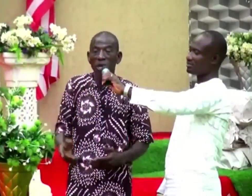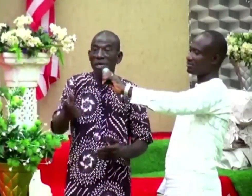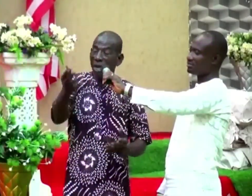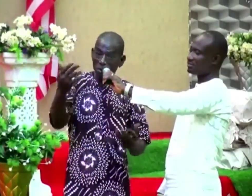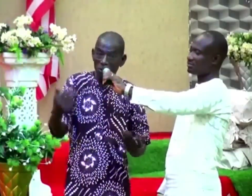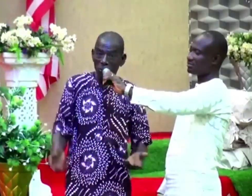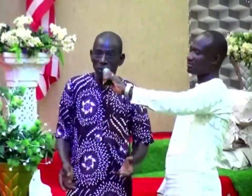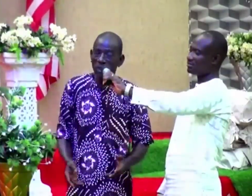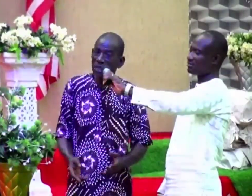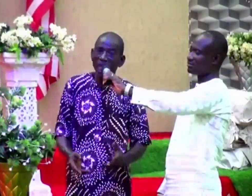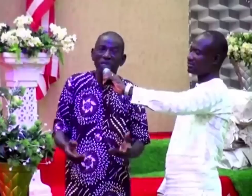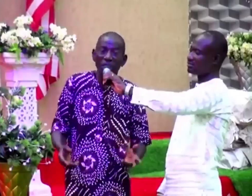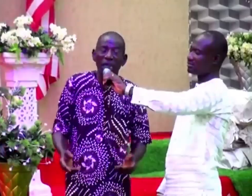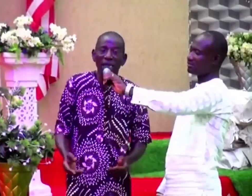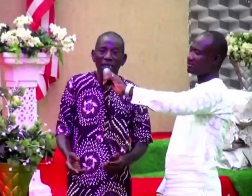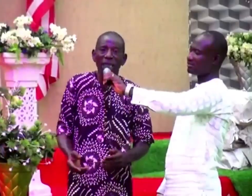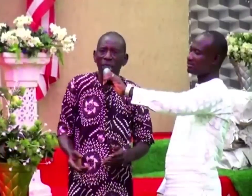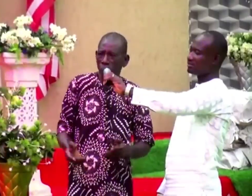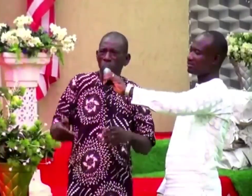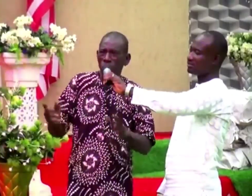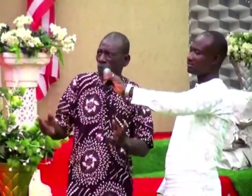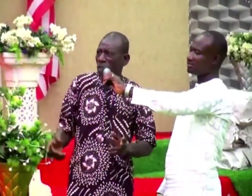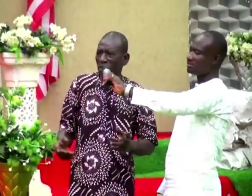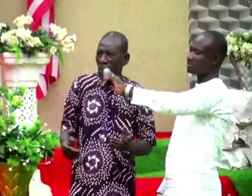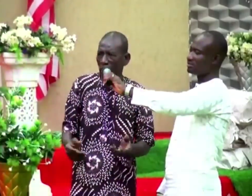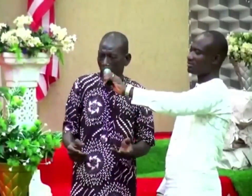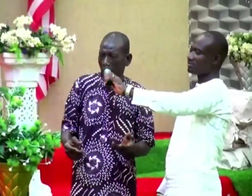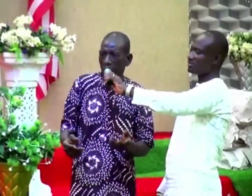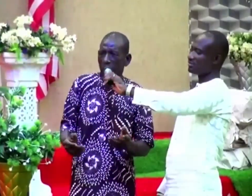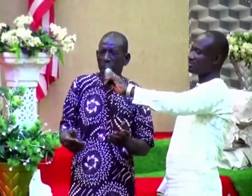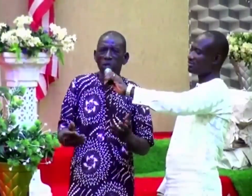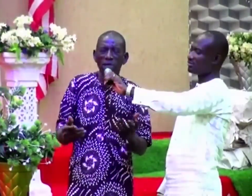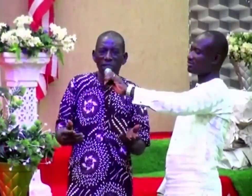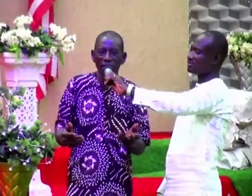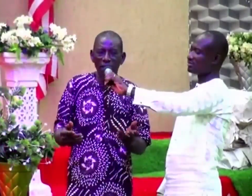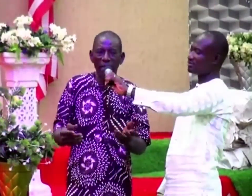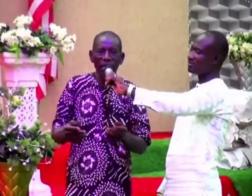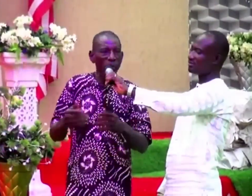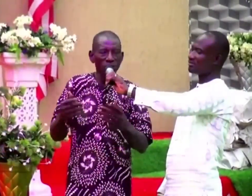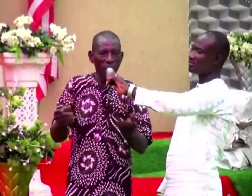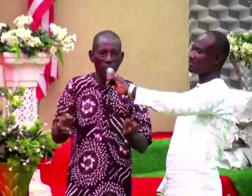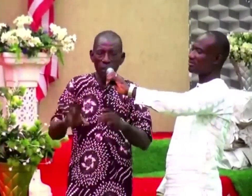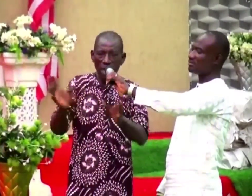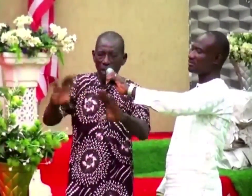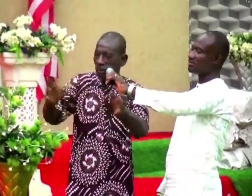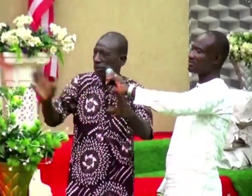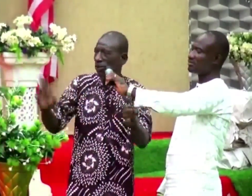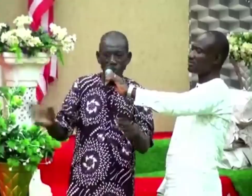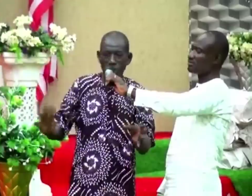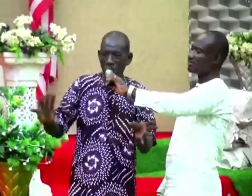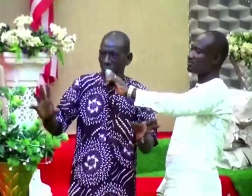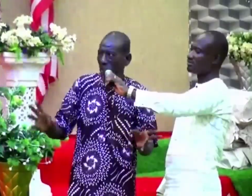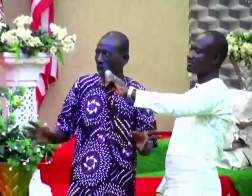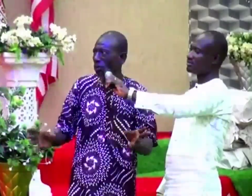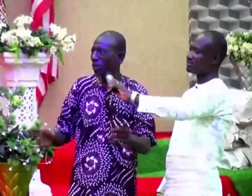o ki won a gbe moto mo ni sa fe ise la re ni o lo n fun mi ni mi ni ah e lo ni kin so sa o ni ara o o